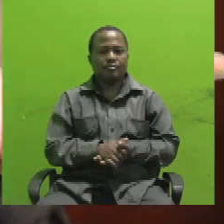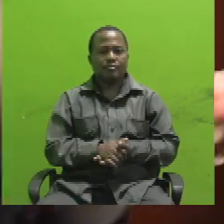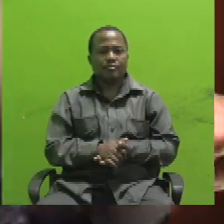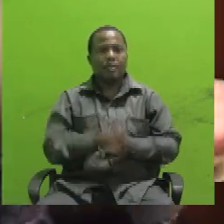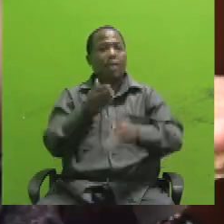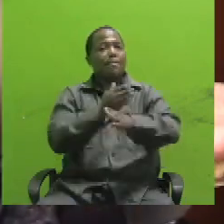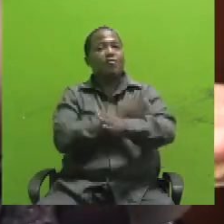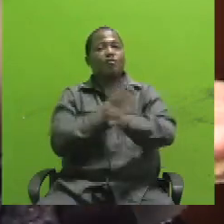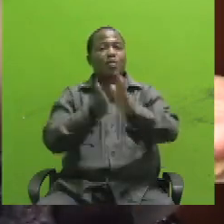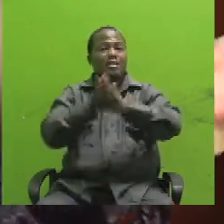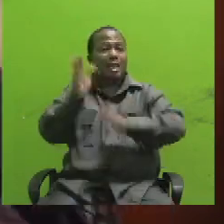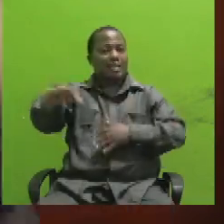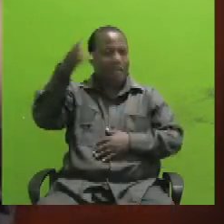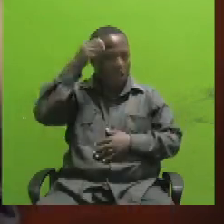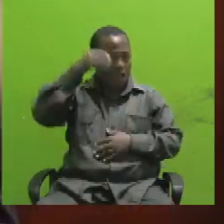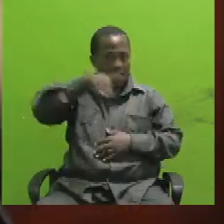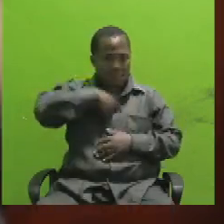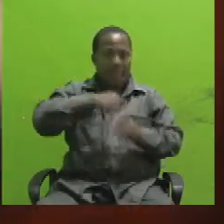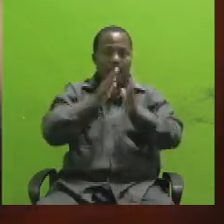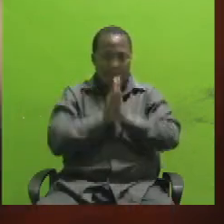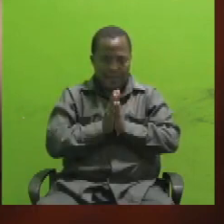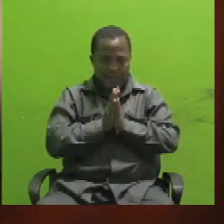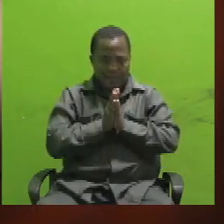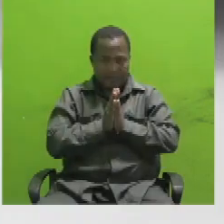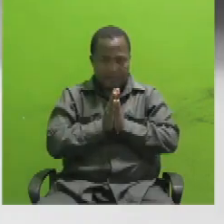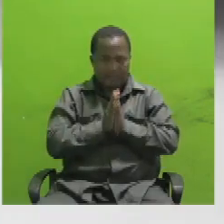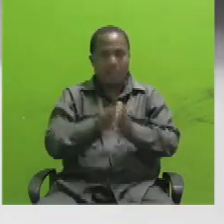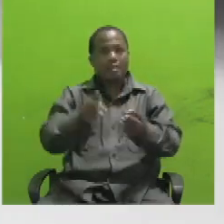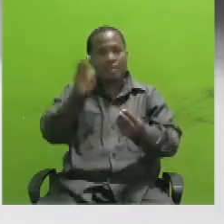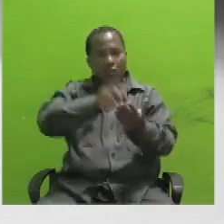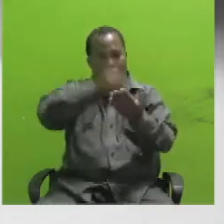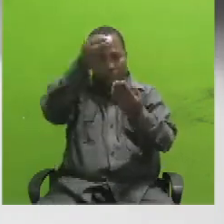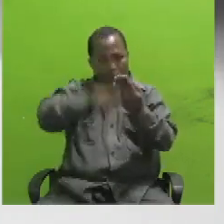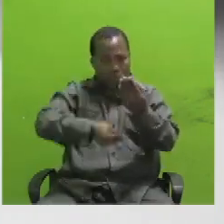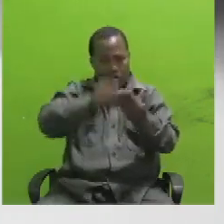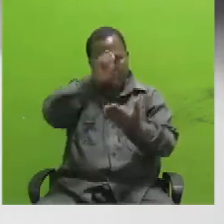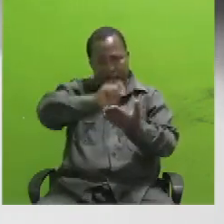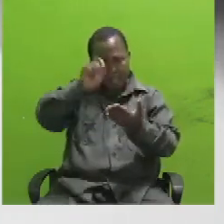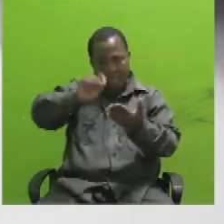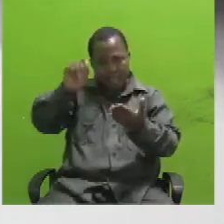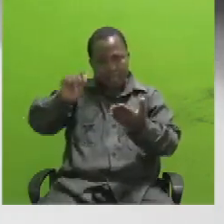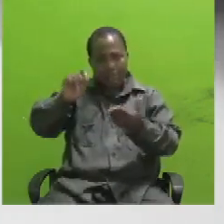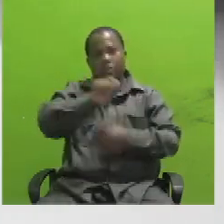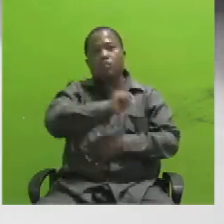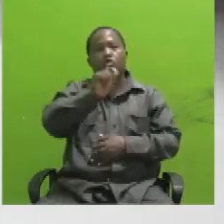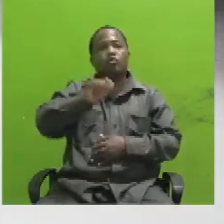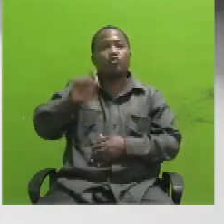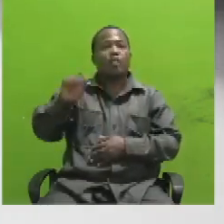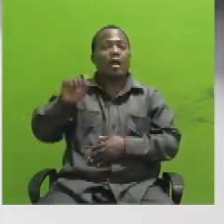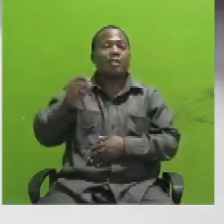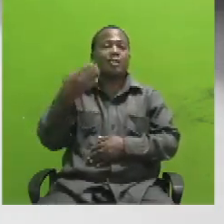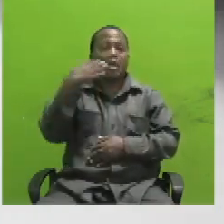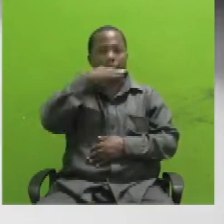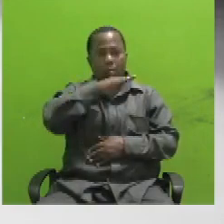Before starting our lesson, please find a notebook and a pen to write the